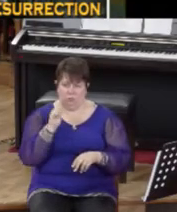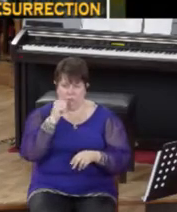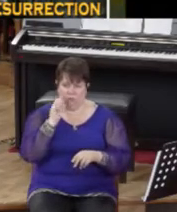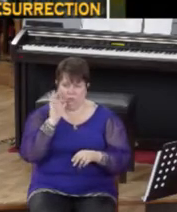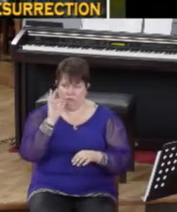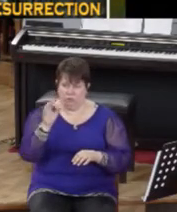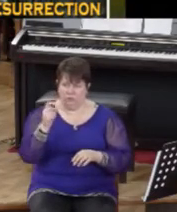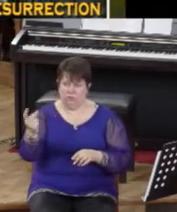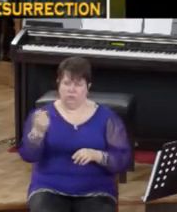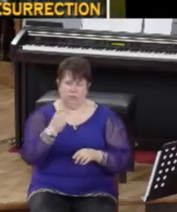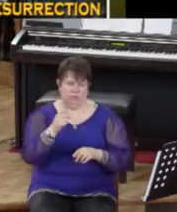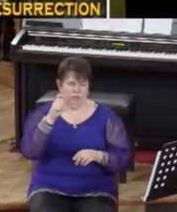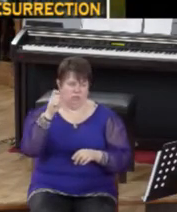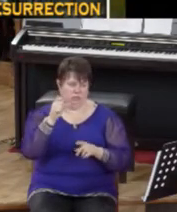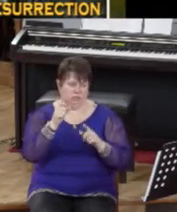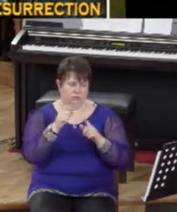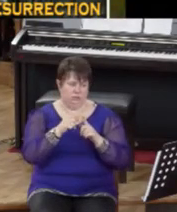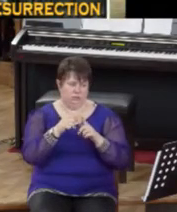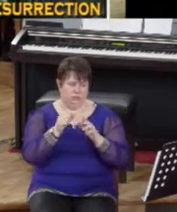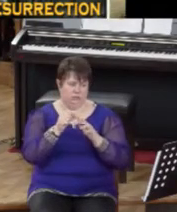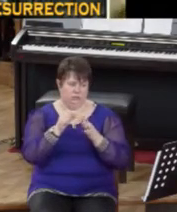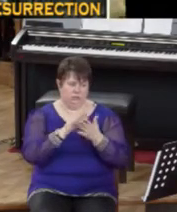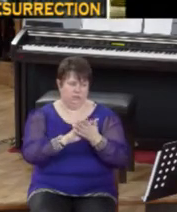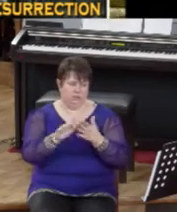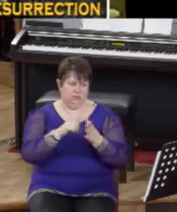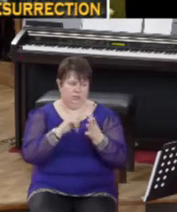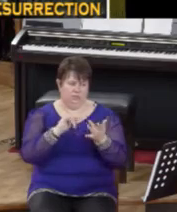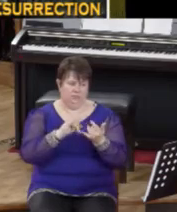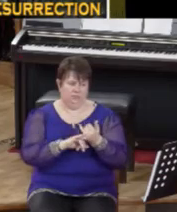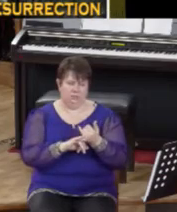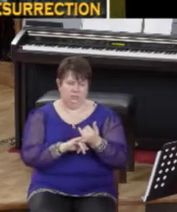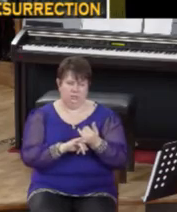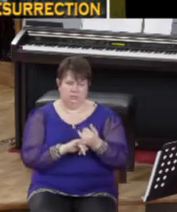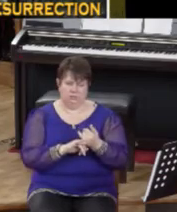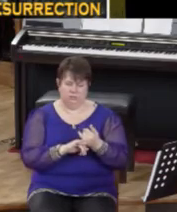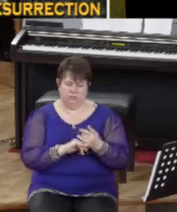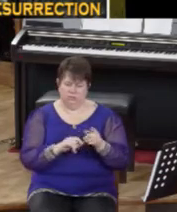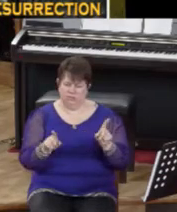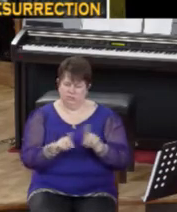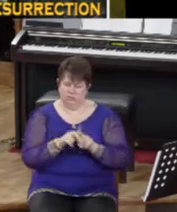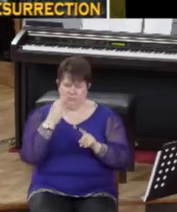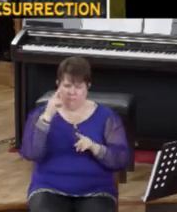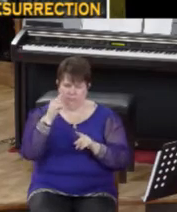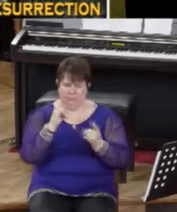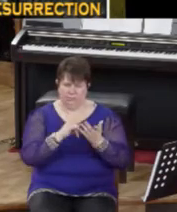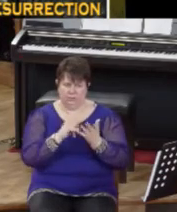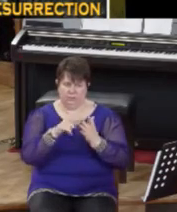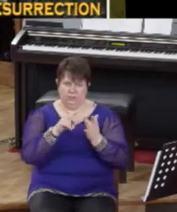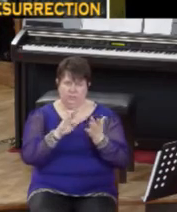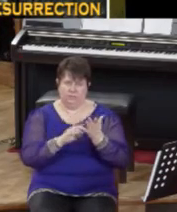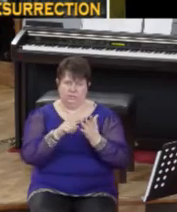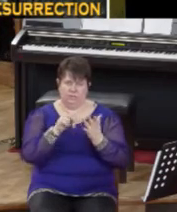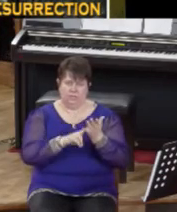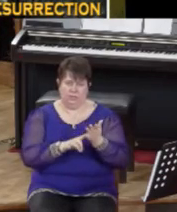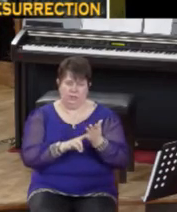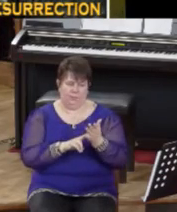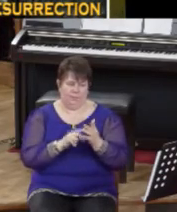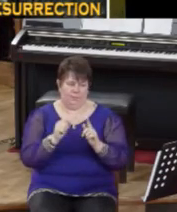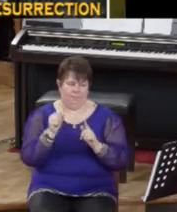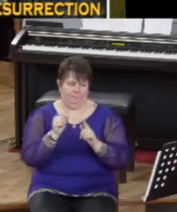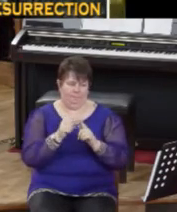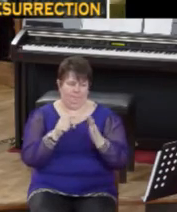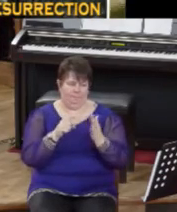the stand Cephas. Now, Cephas is just another name for Simon Peter. He calls to the